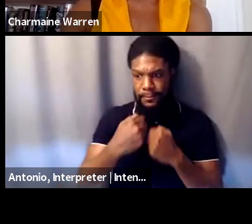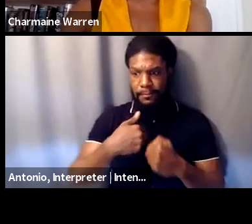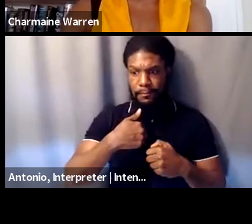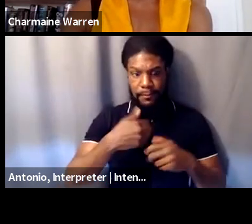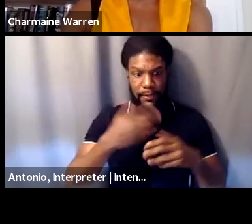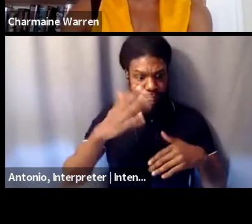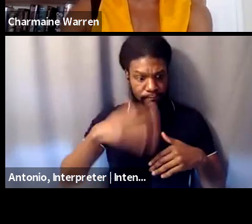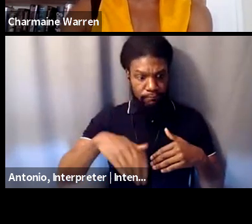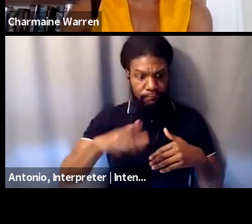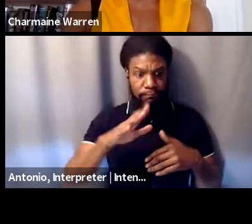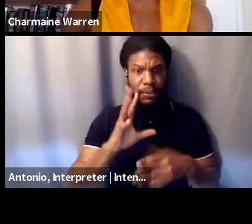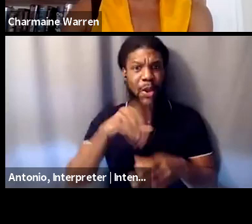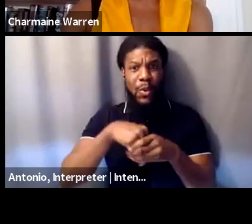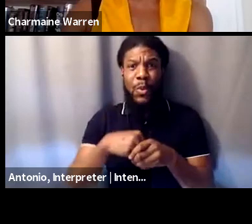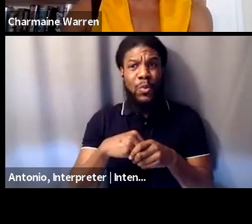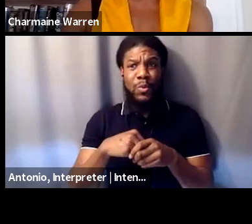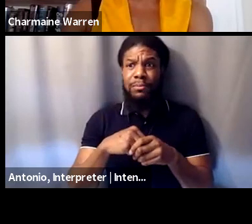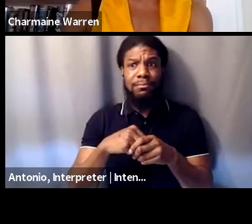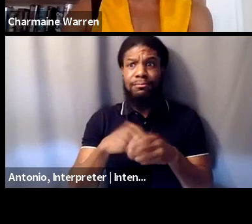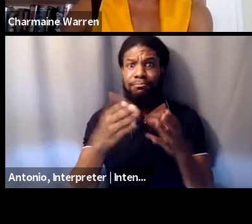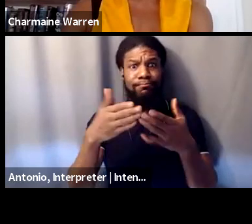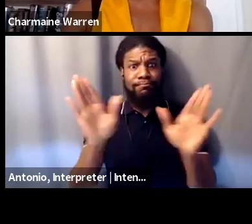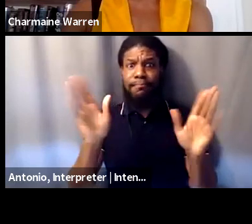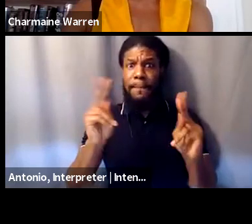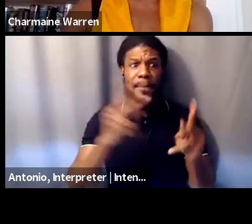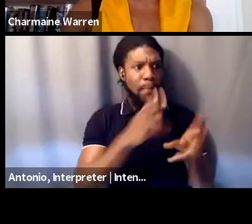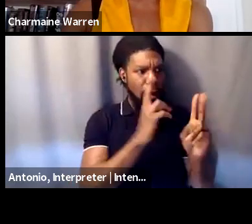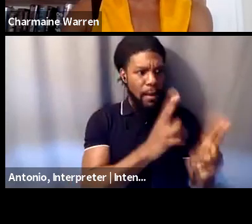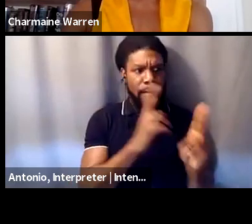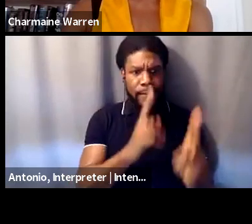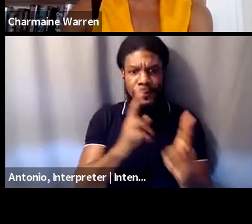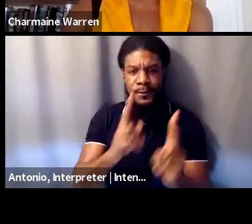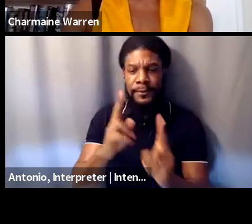honoring the wisdom